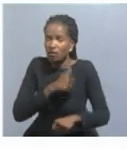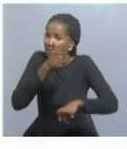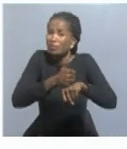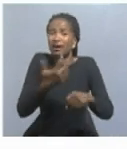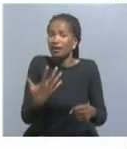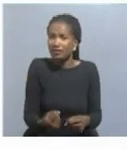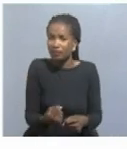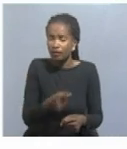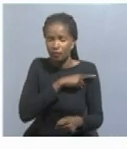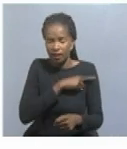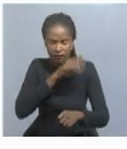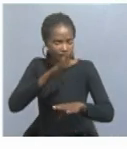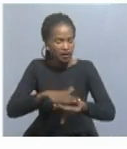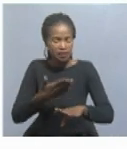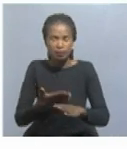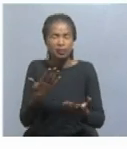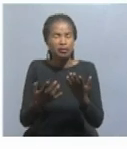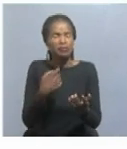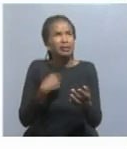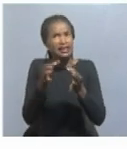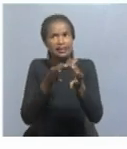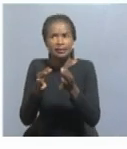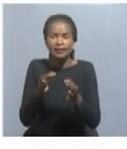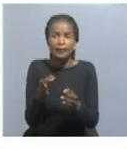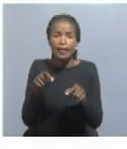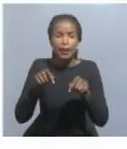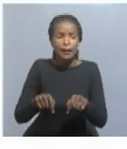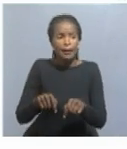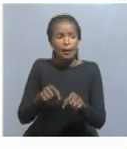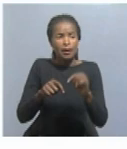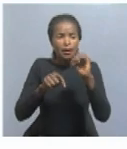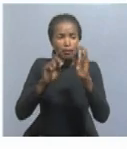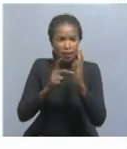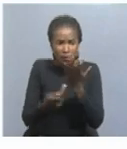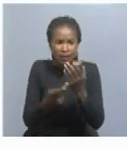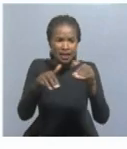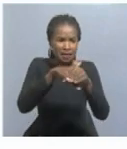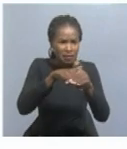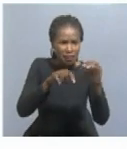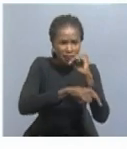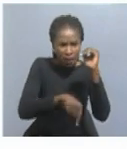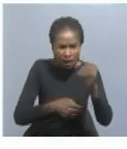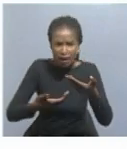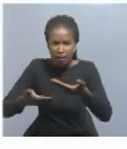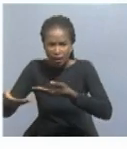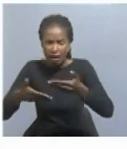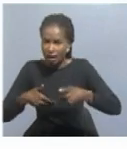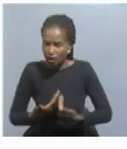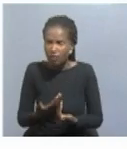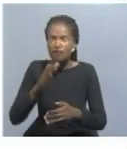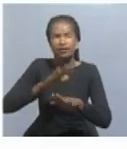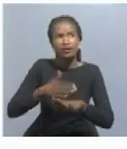just, look at another area for us in terms of our customs modernization program, we've been looking at working